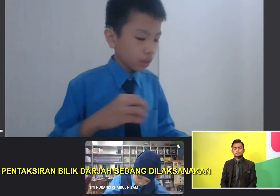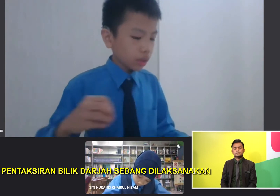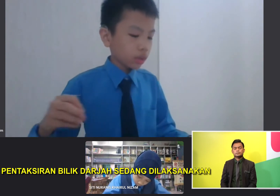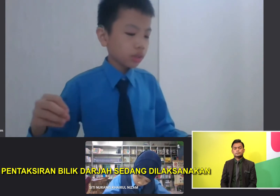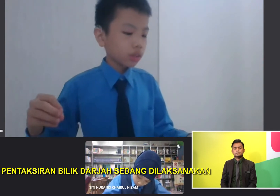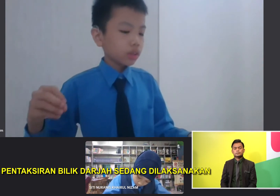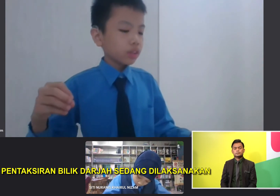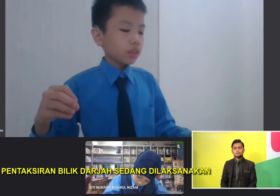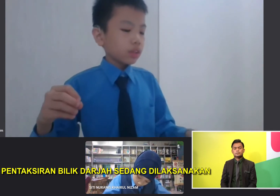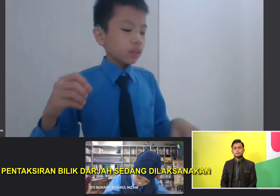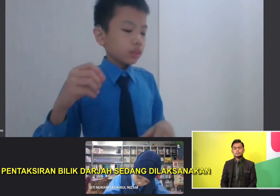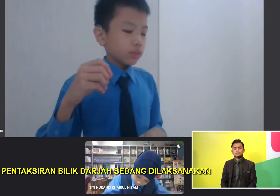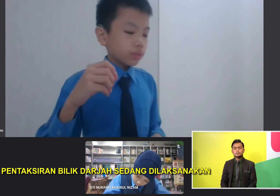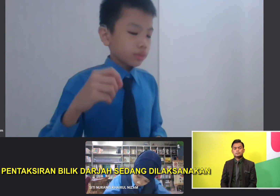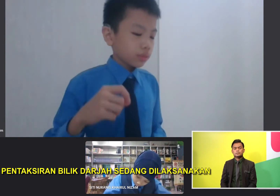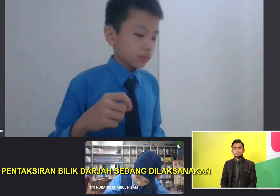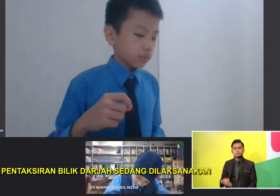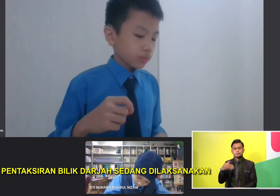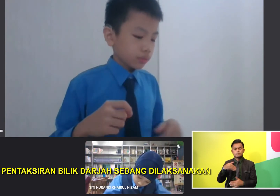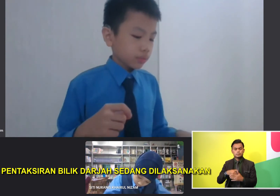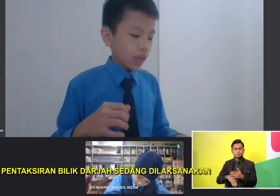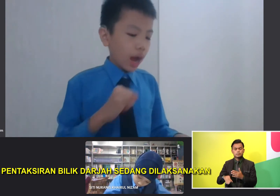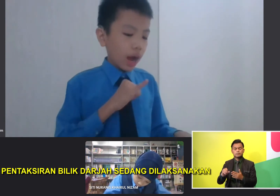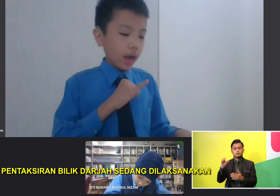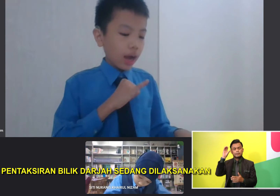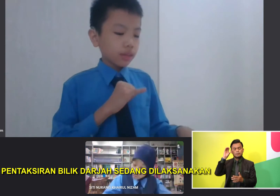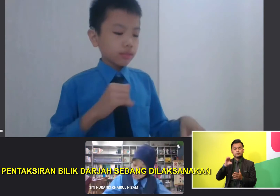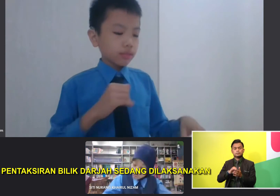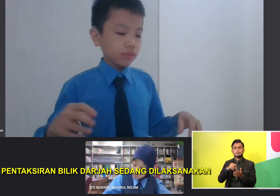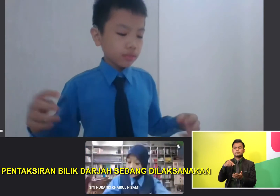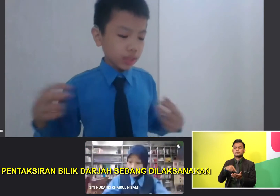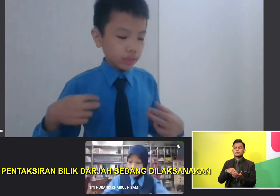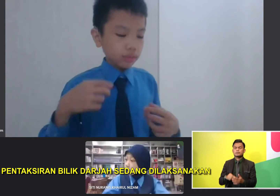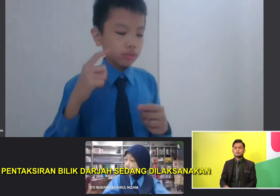Okay. In this picture,